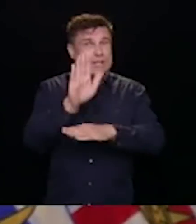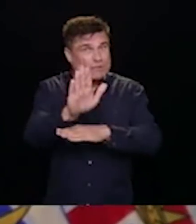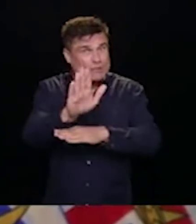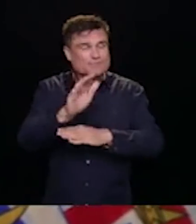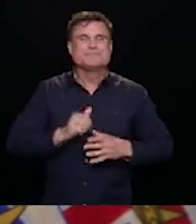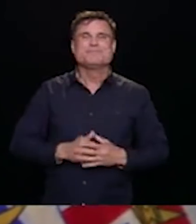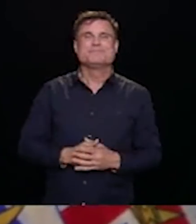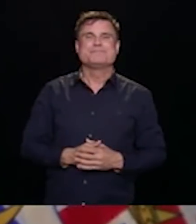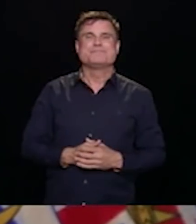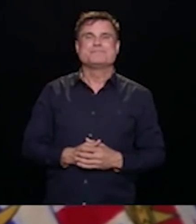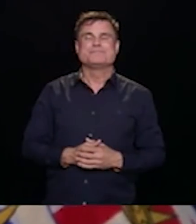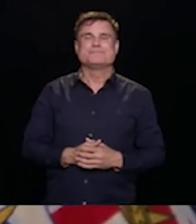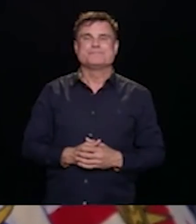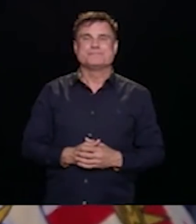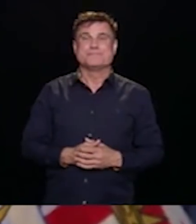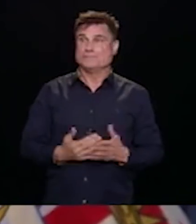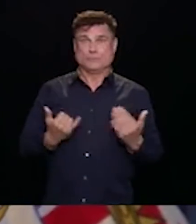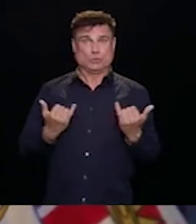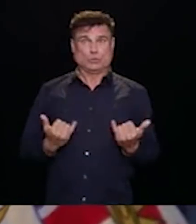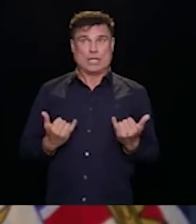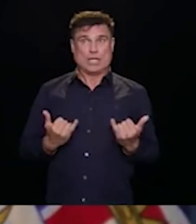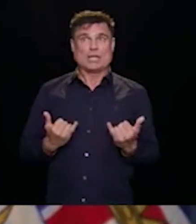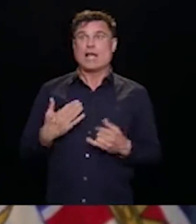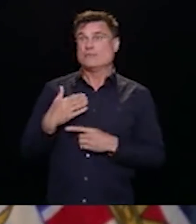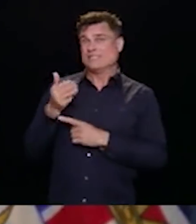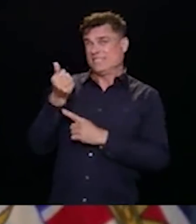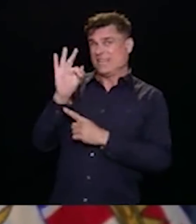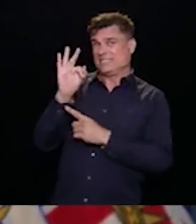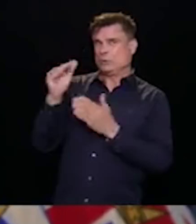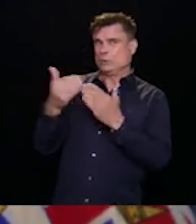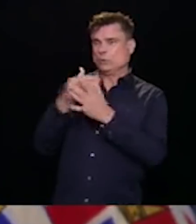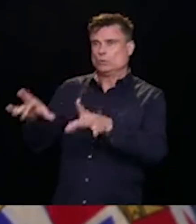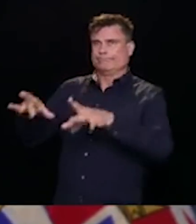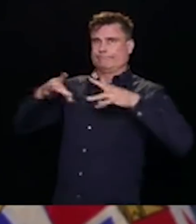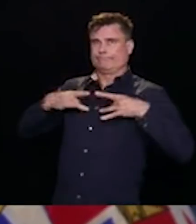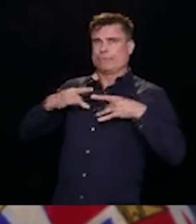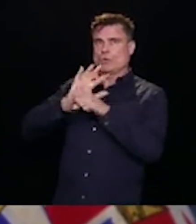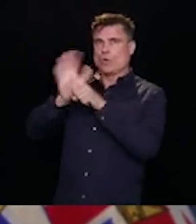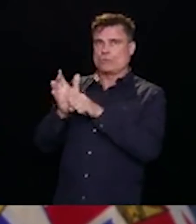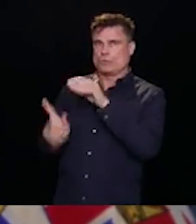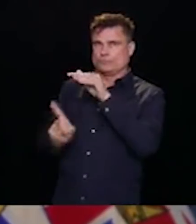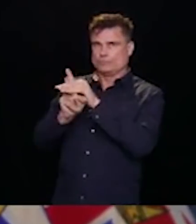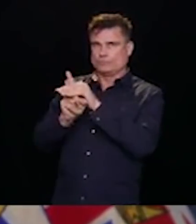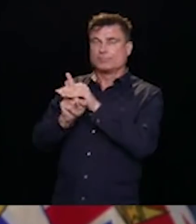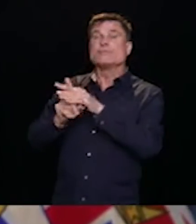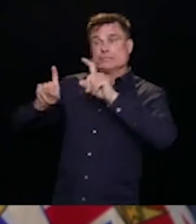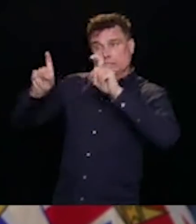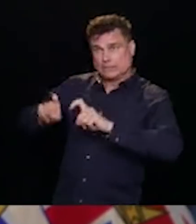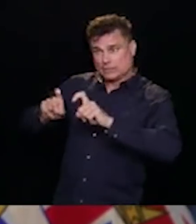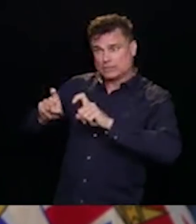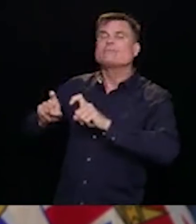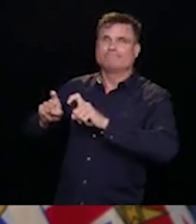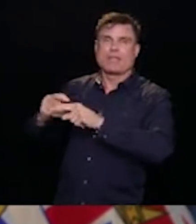We have 19 new cases who have tested positive for COVID-19 and one epidemiologic link